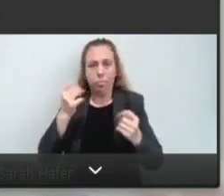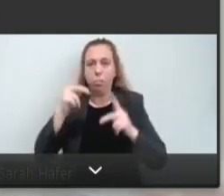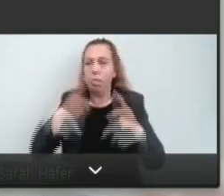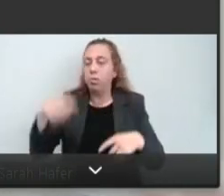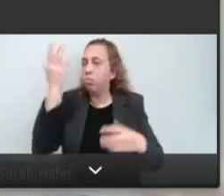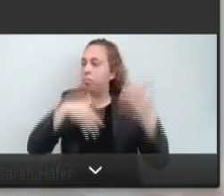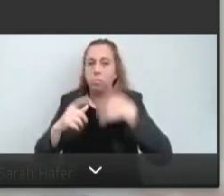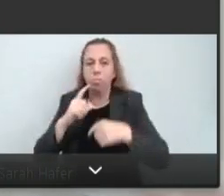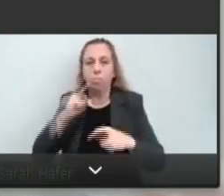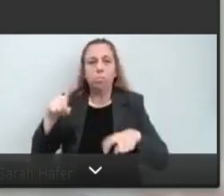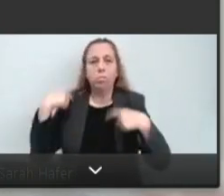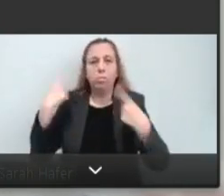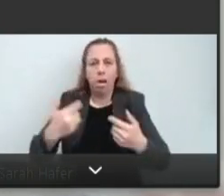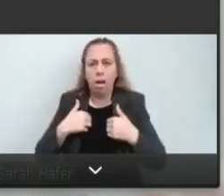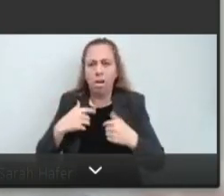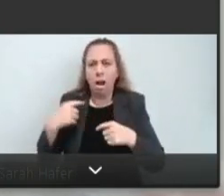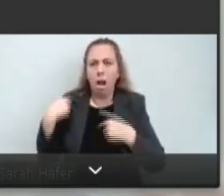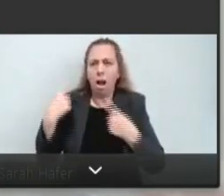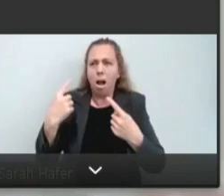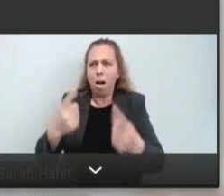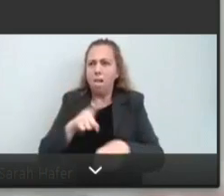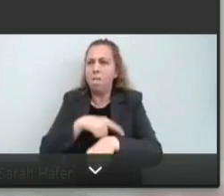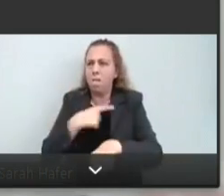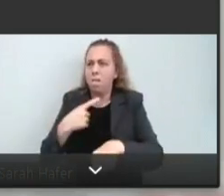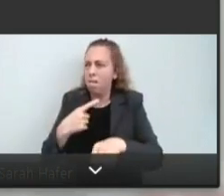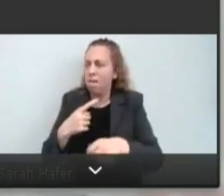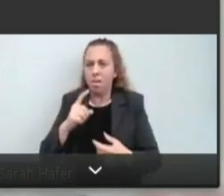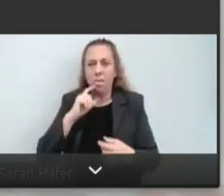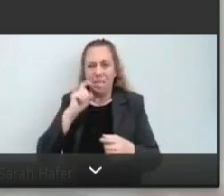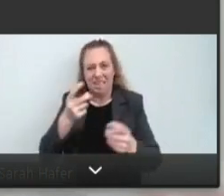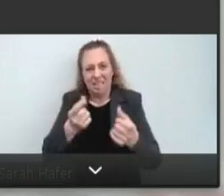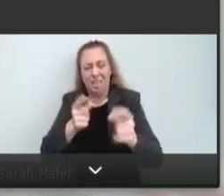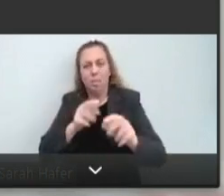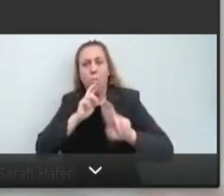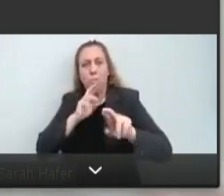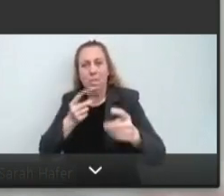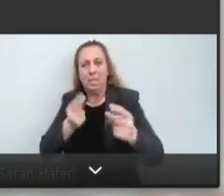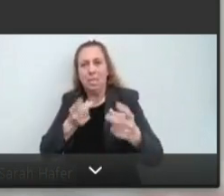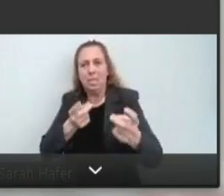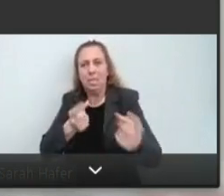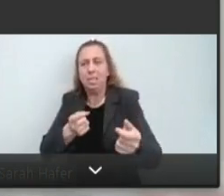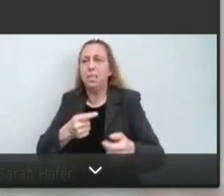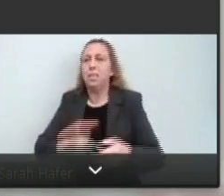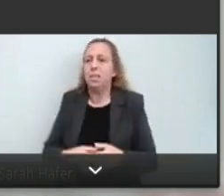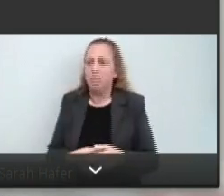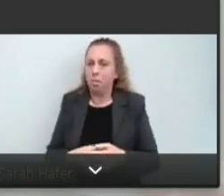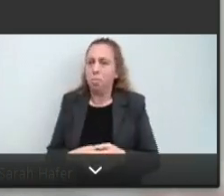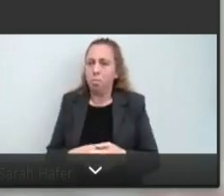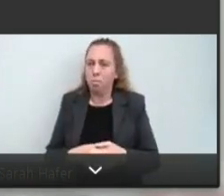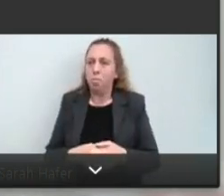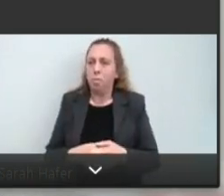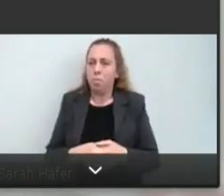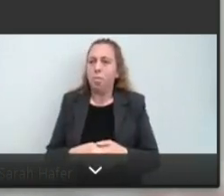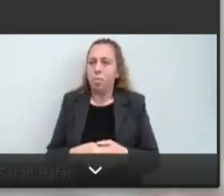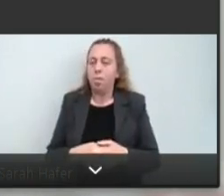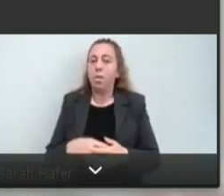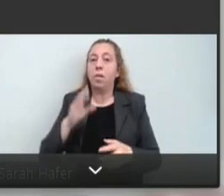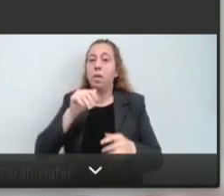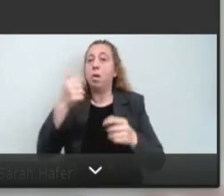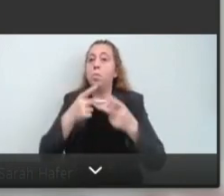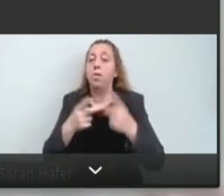response, having seen how it played out in some really difficult ways in other places like Italy, the